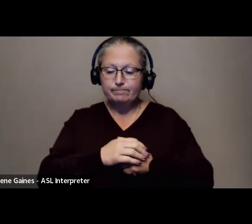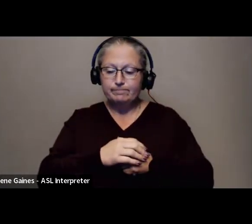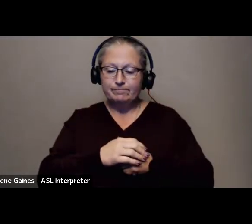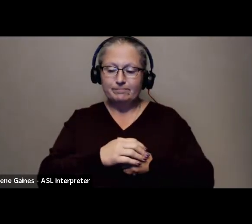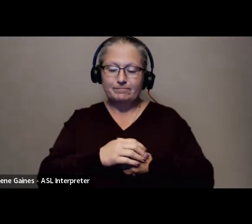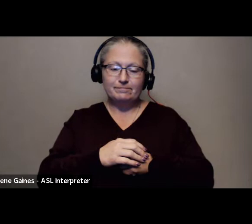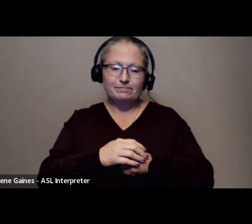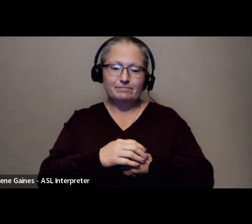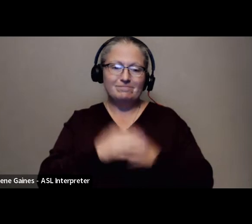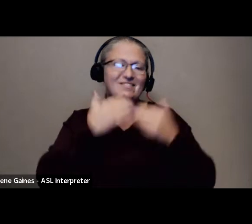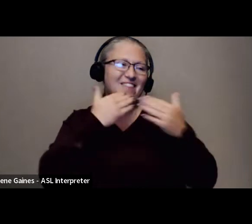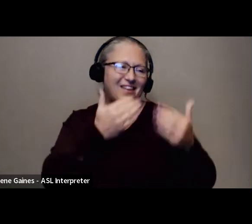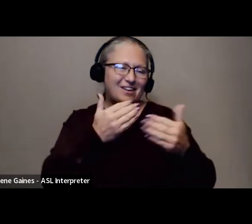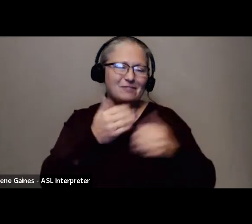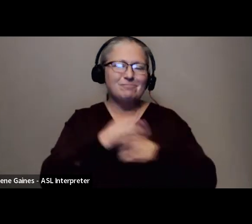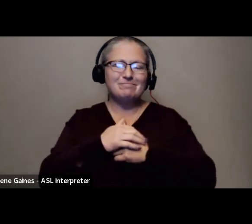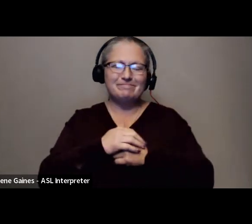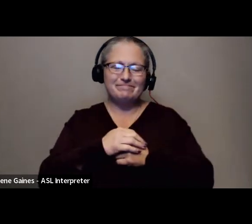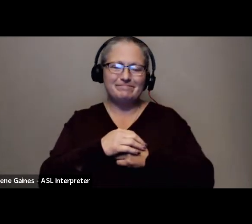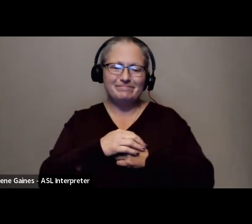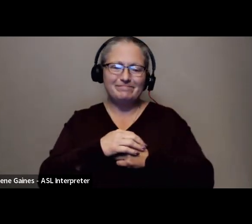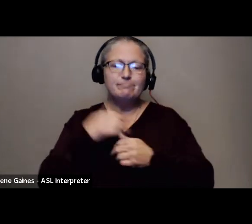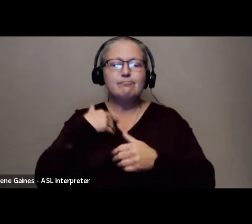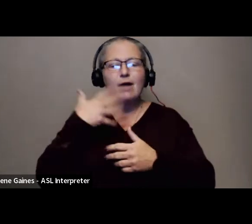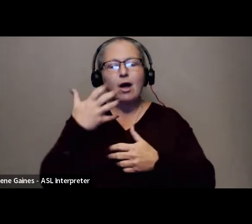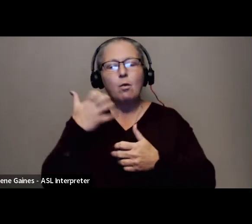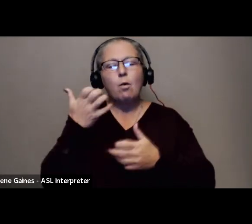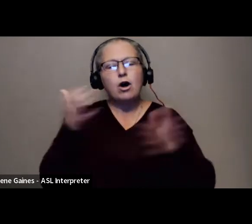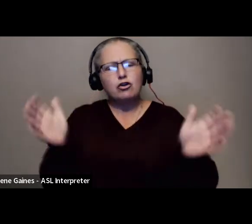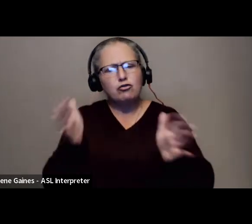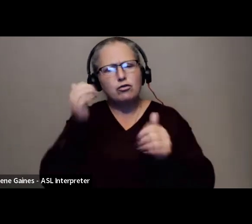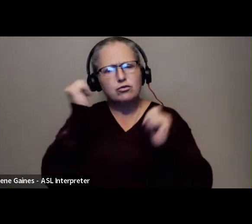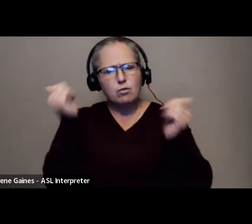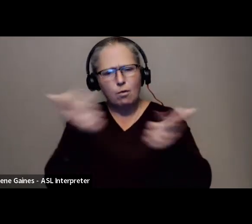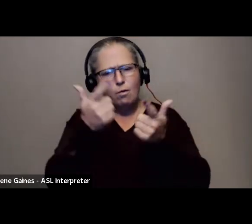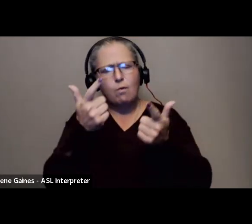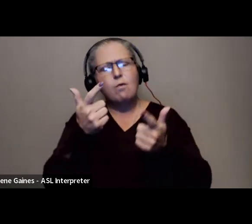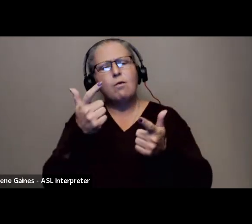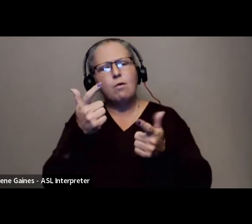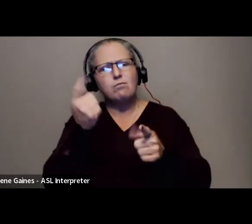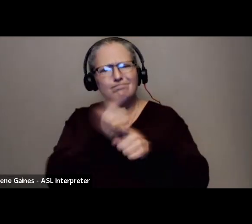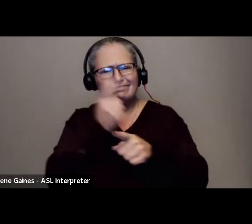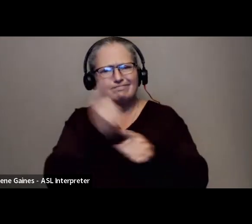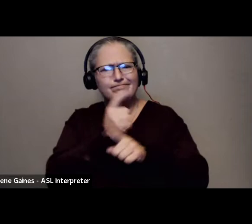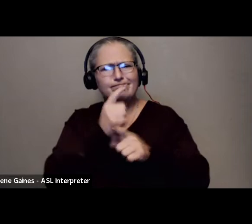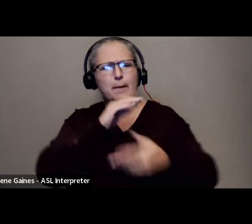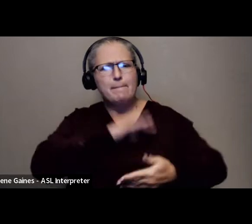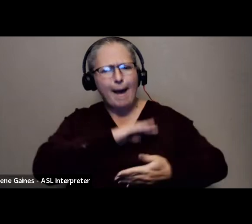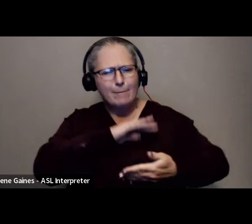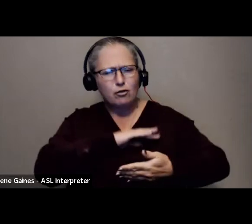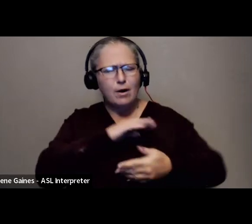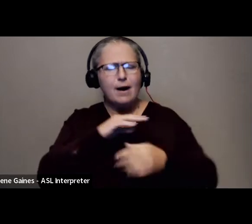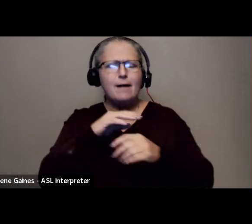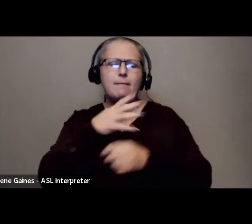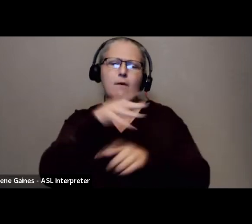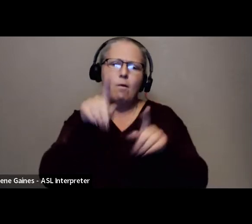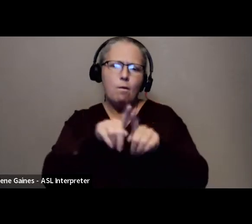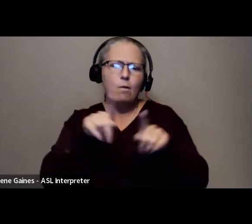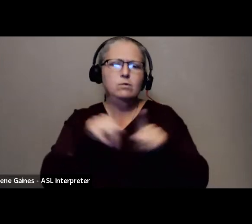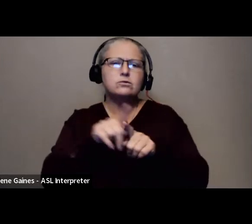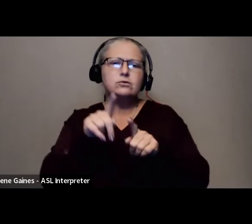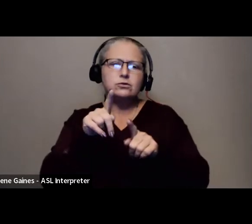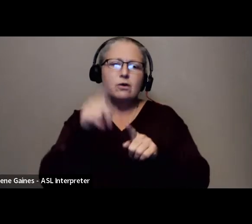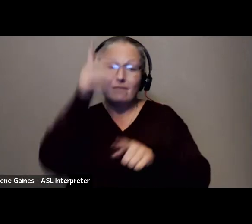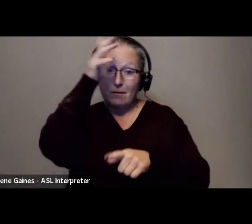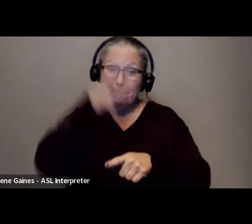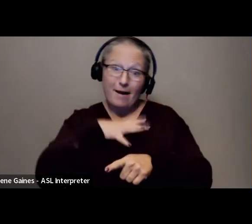Thank you. Thank you. I want to really encourage everyone to have their regularly scheduled mammograms. And also for